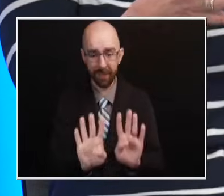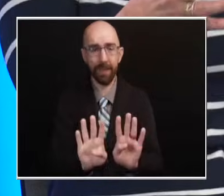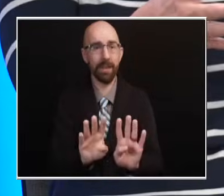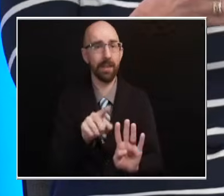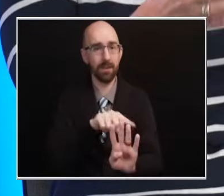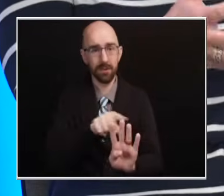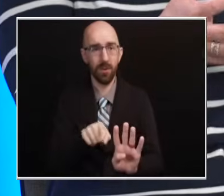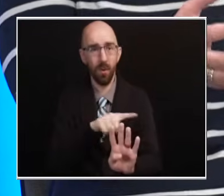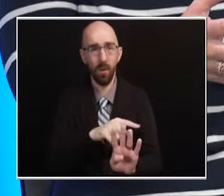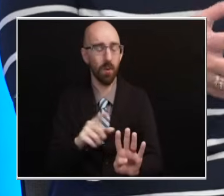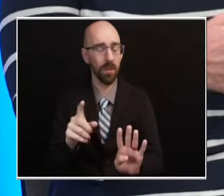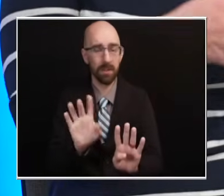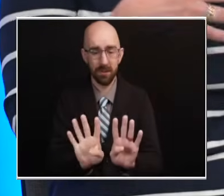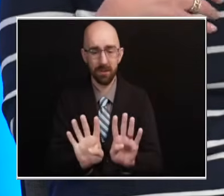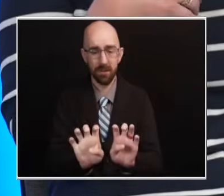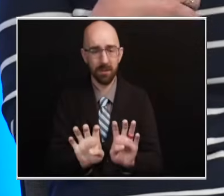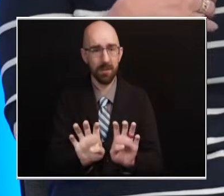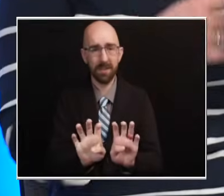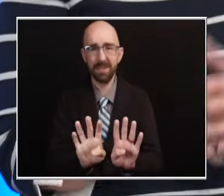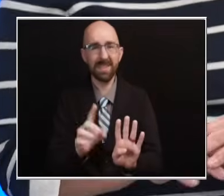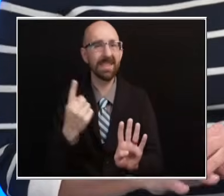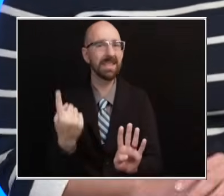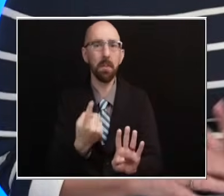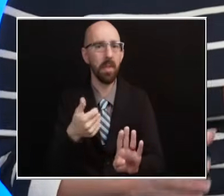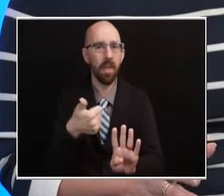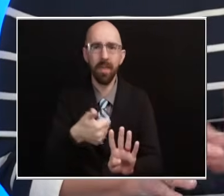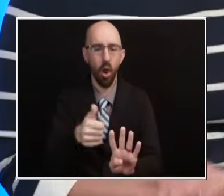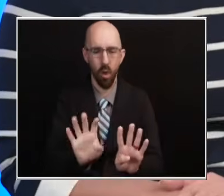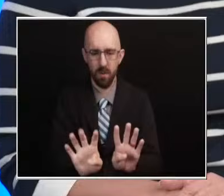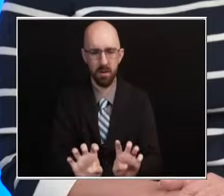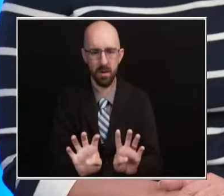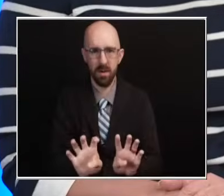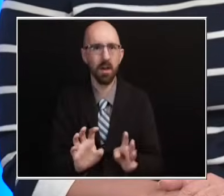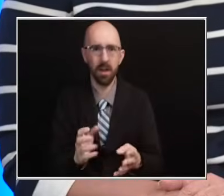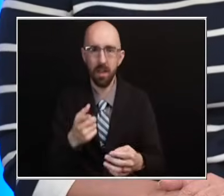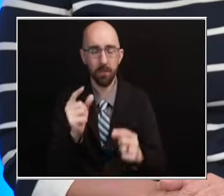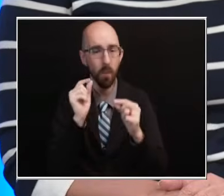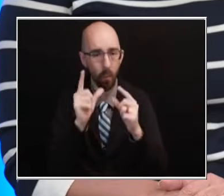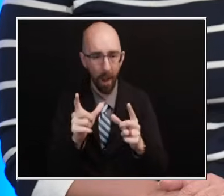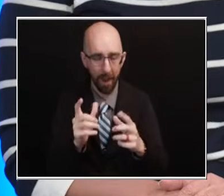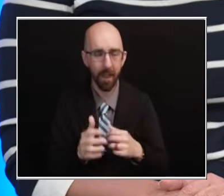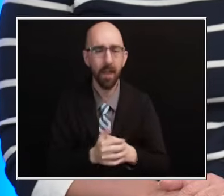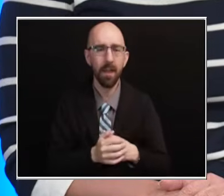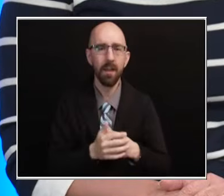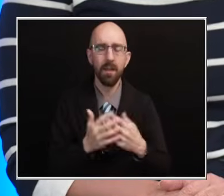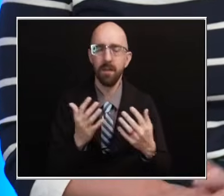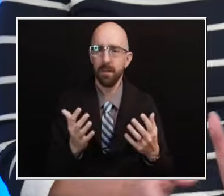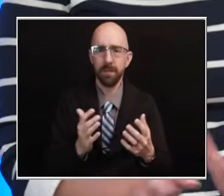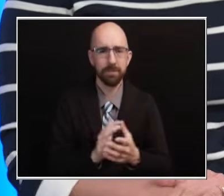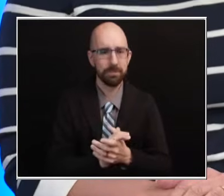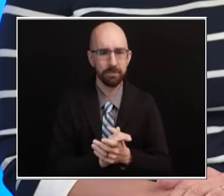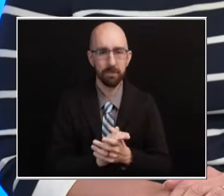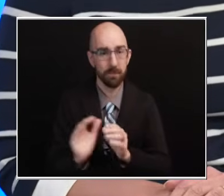to wiggle and move on their own, and to have him be awake and moving, and it was